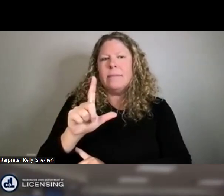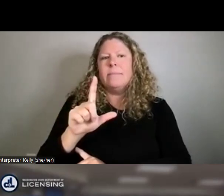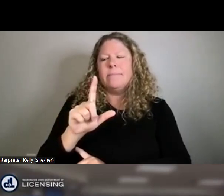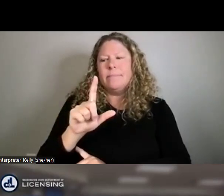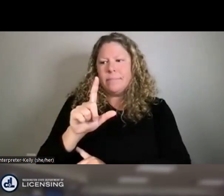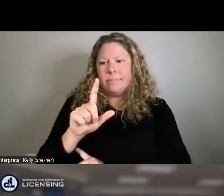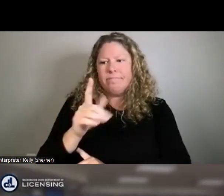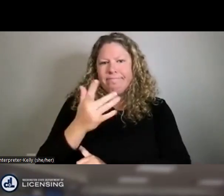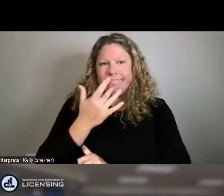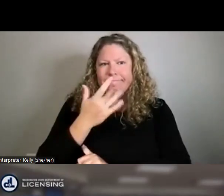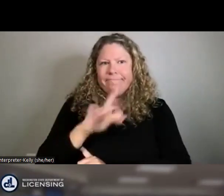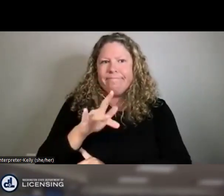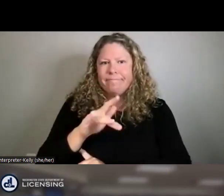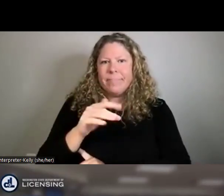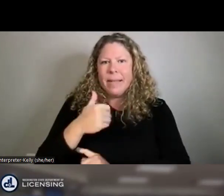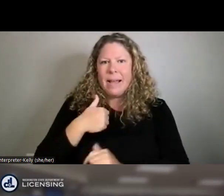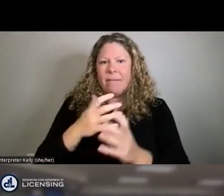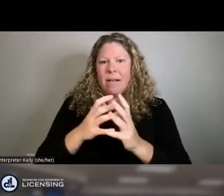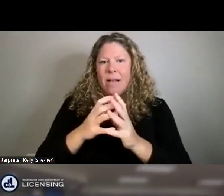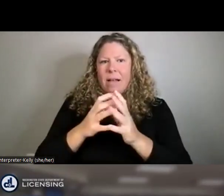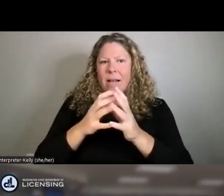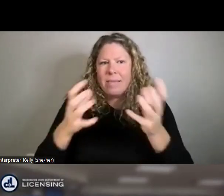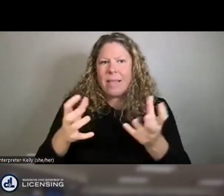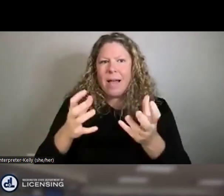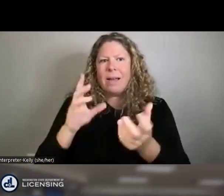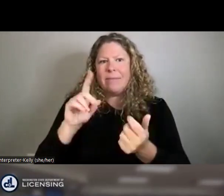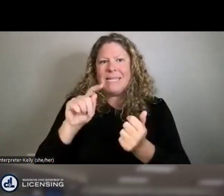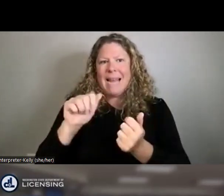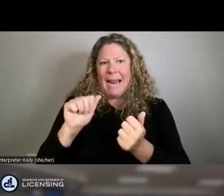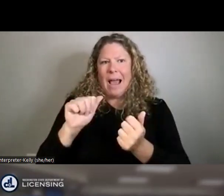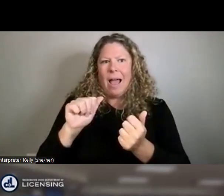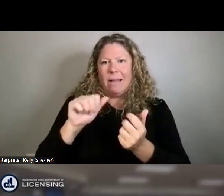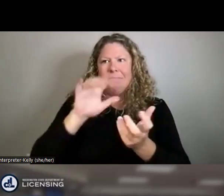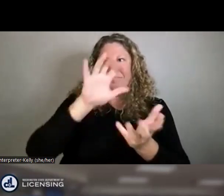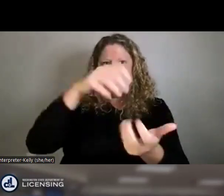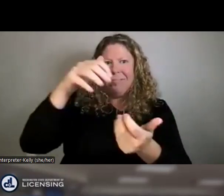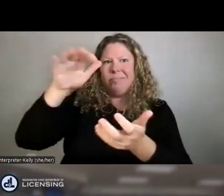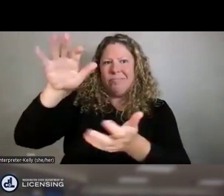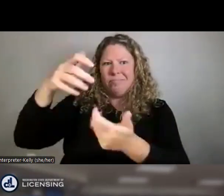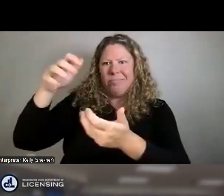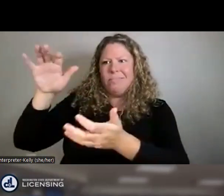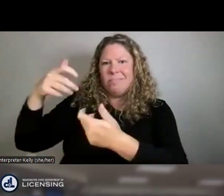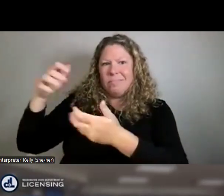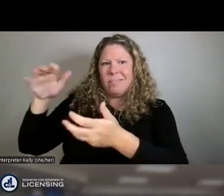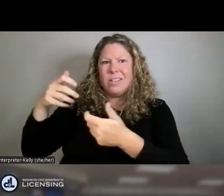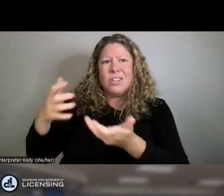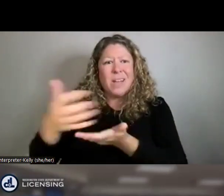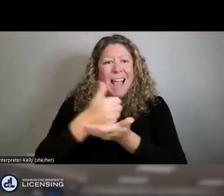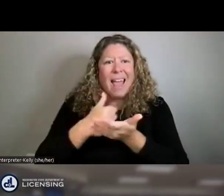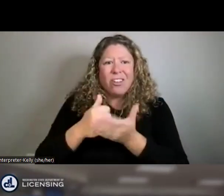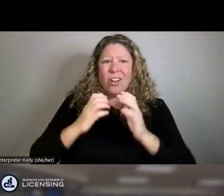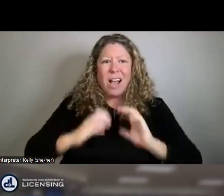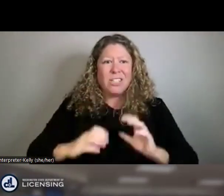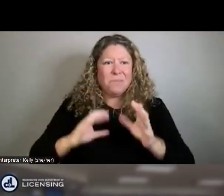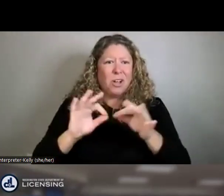have a lot of really mature, robust data sets. So gathering the data for the customer comments, we actually already had